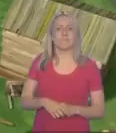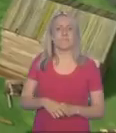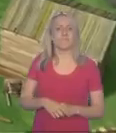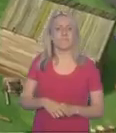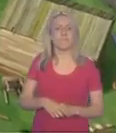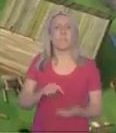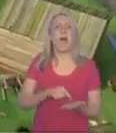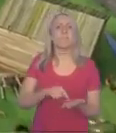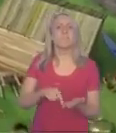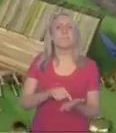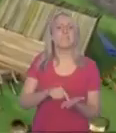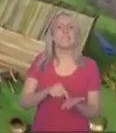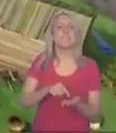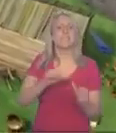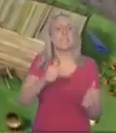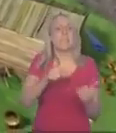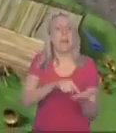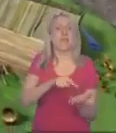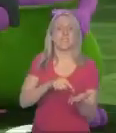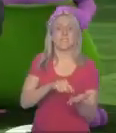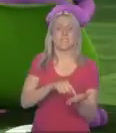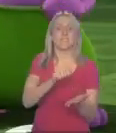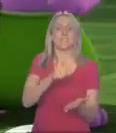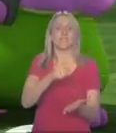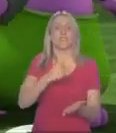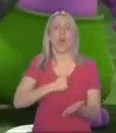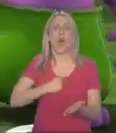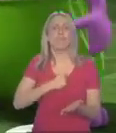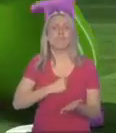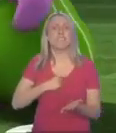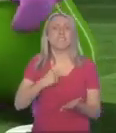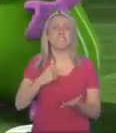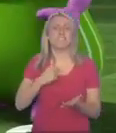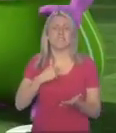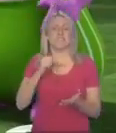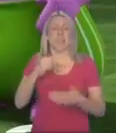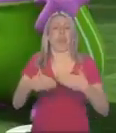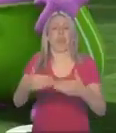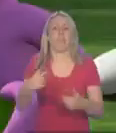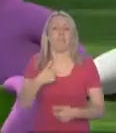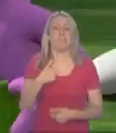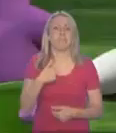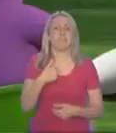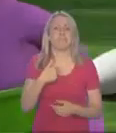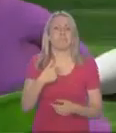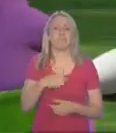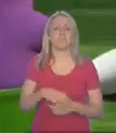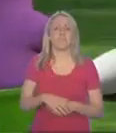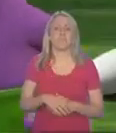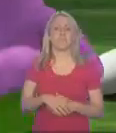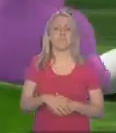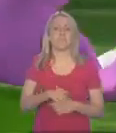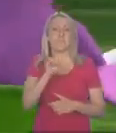Buttons. Yes, Yam Yam, buttons. Sorry, Pie. Did I get a bit carried away there? It's just a